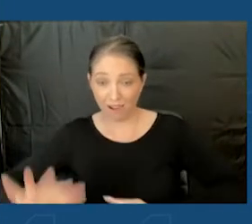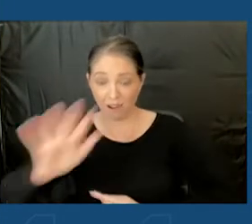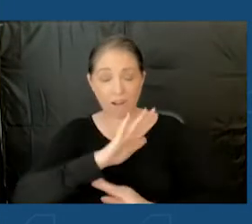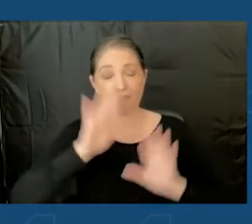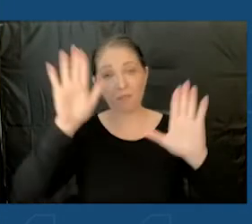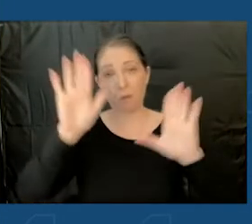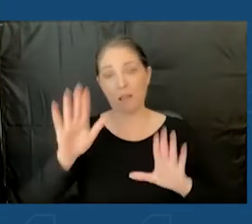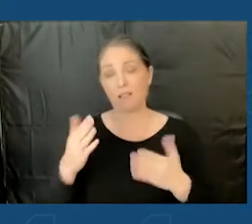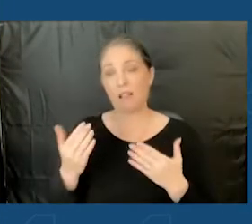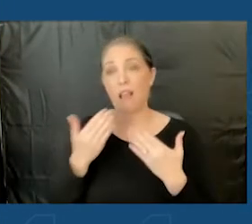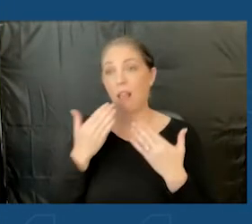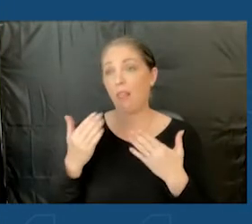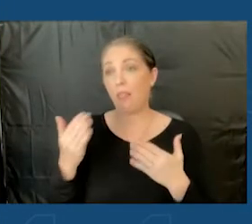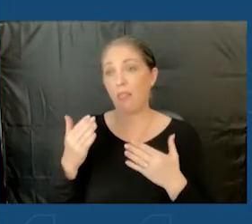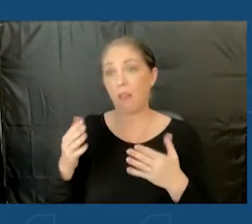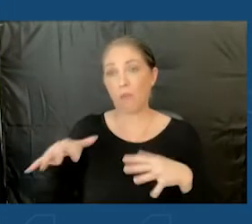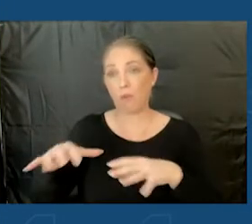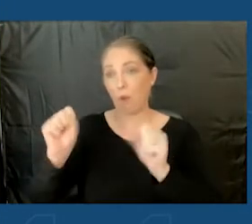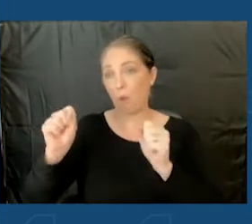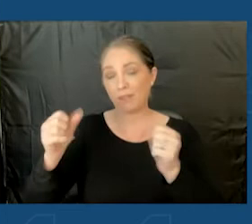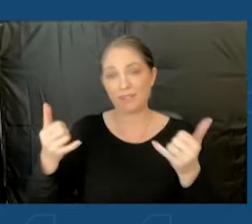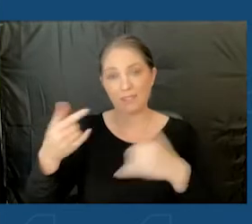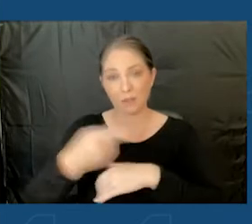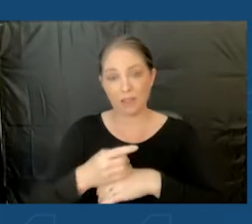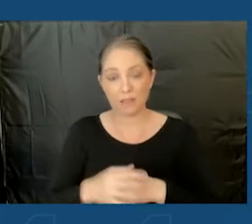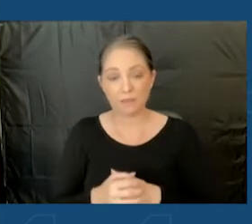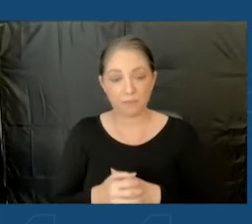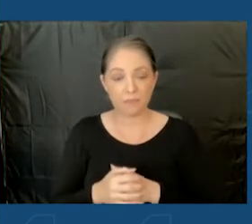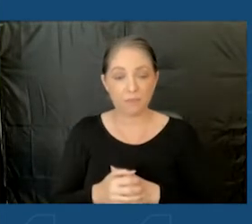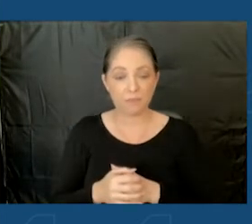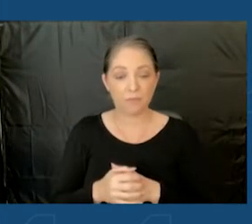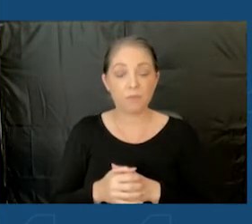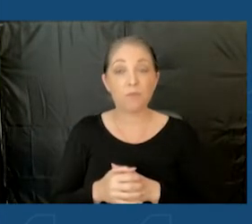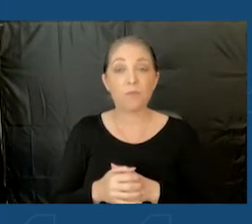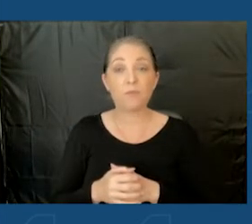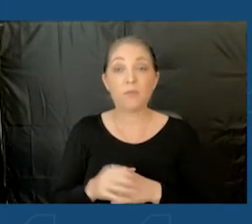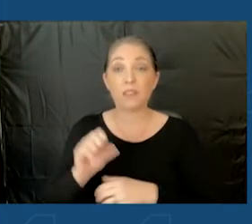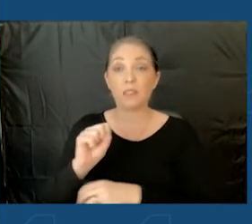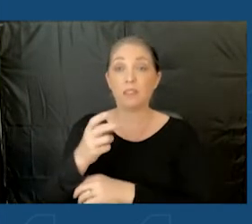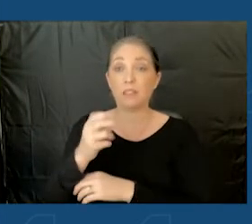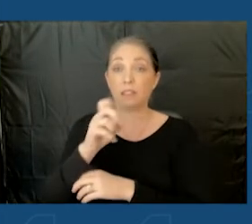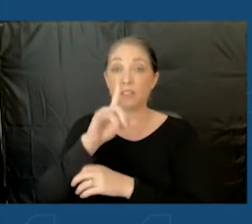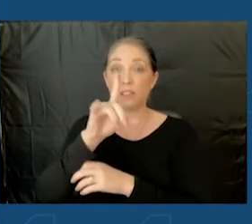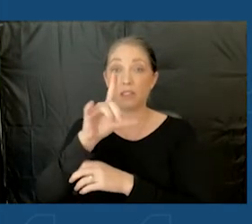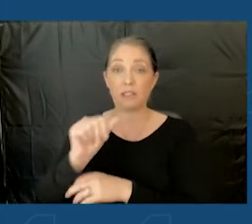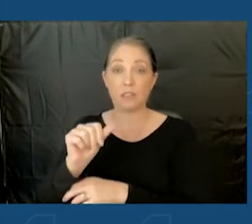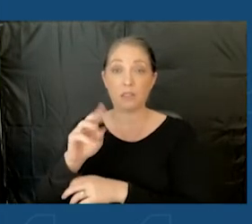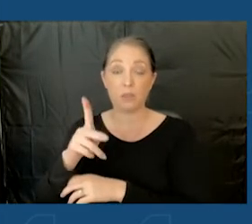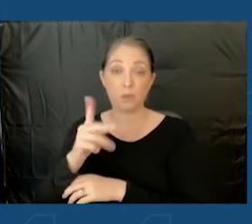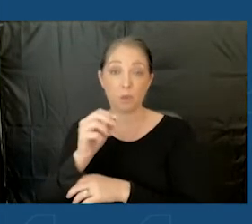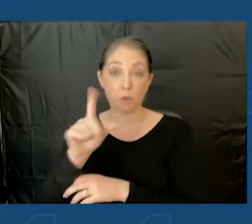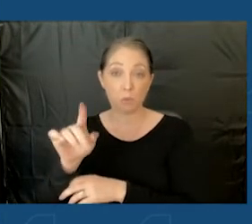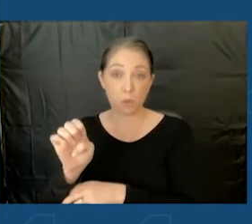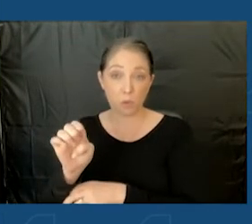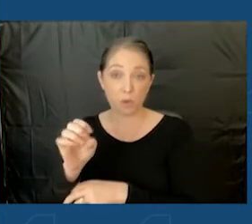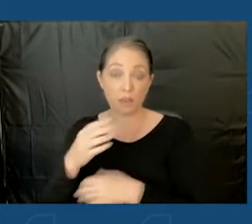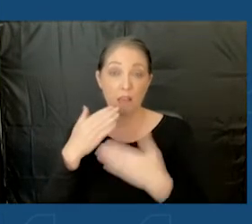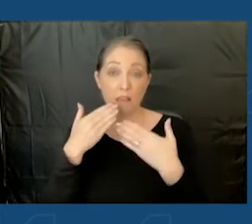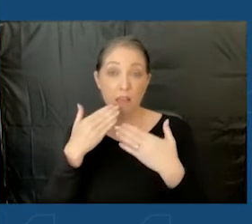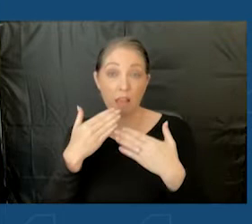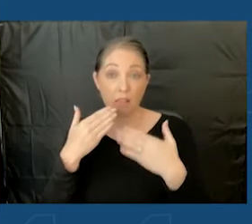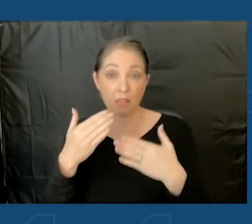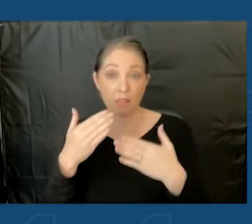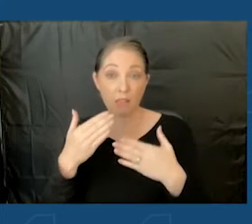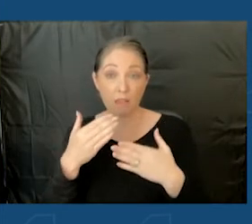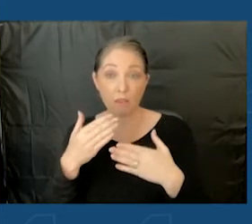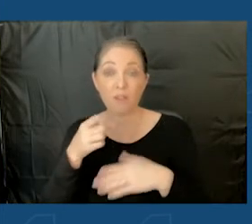today. And also, we'll be hearing from Gillibrand in a couple of minutes. Sheila Poole, the Commissioner of the Office of Children and Family Services, is here. There she is right at